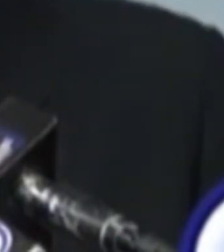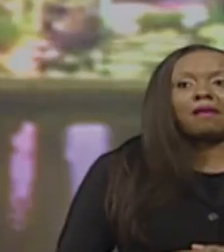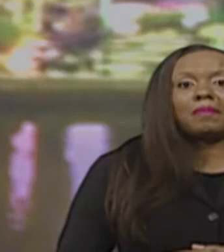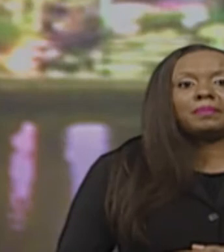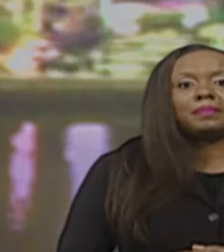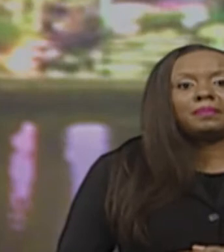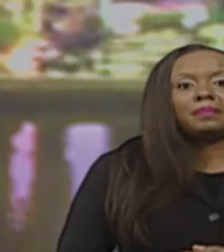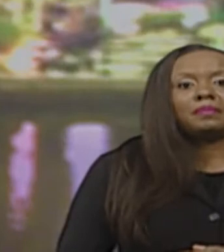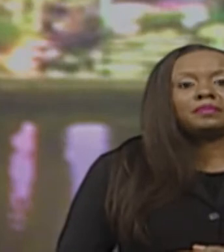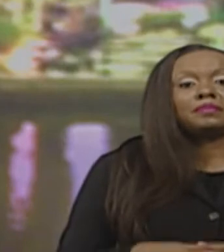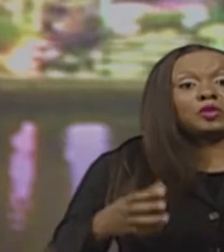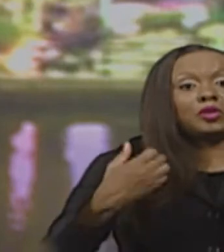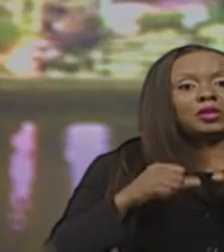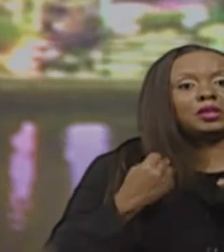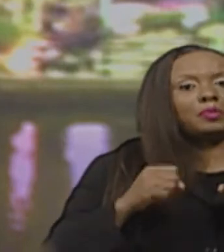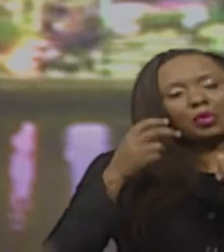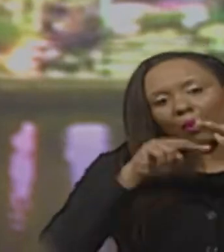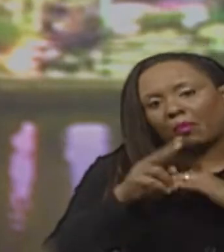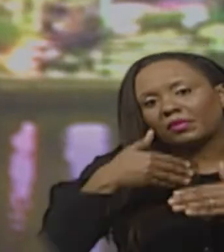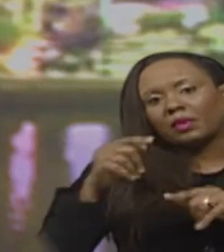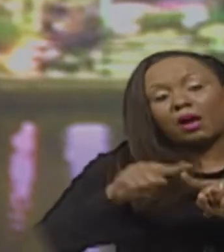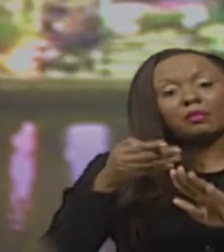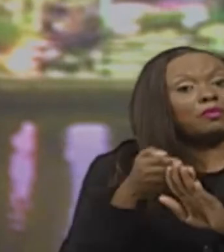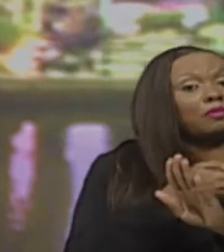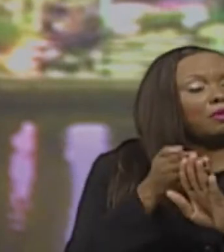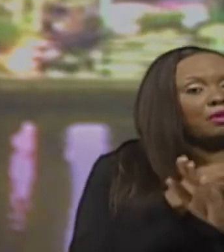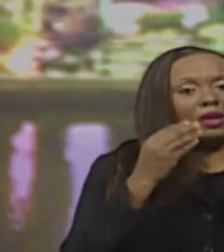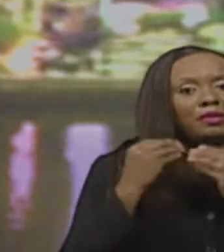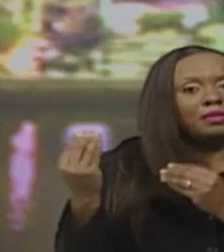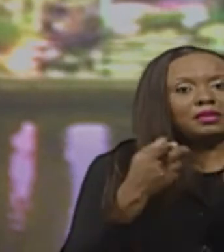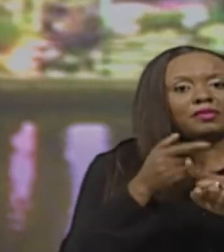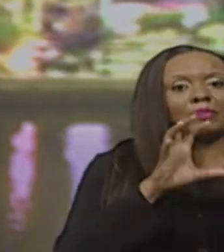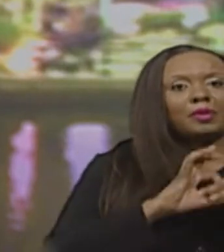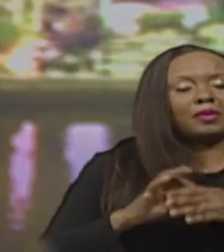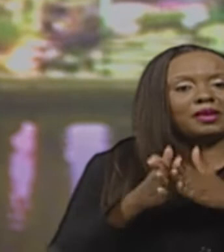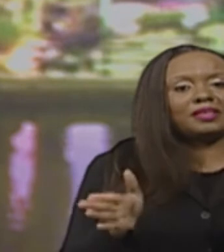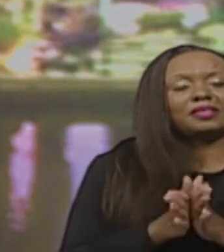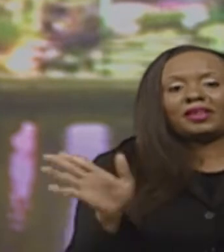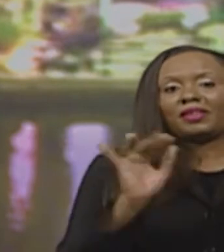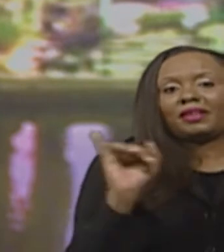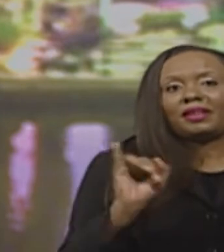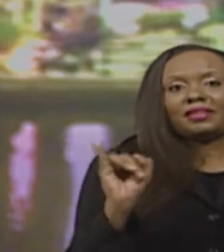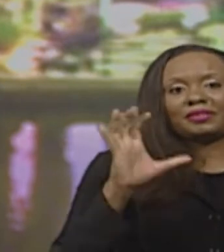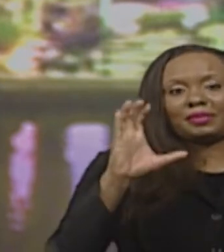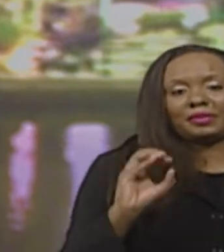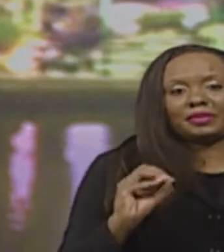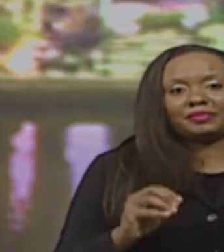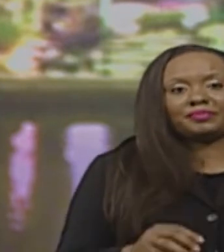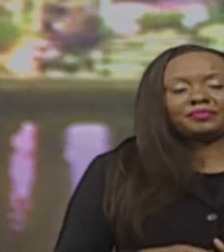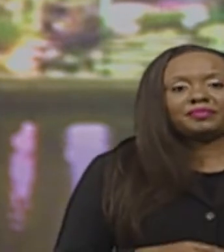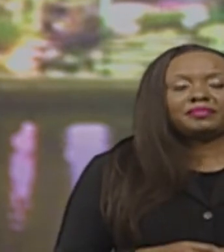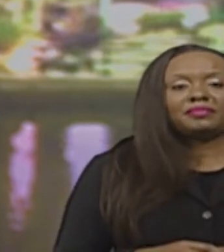situation. We'll check out the latest in the world of sports just after this break. But before we get to that, here is a tip from Cooperators